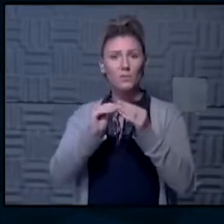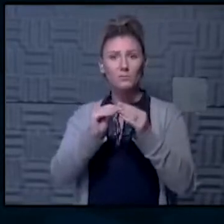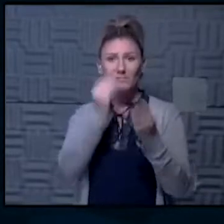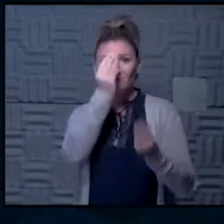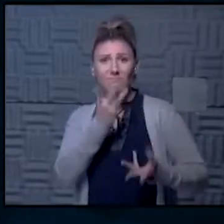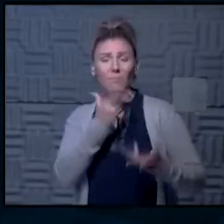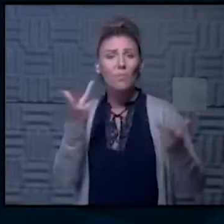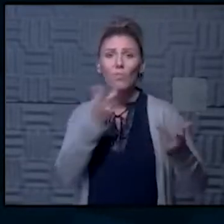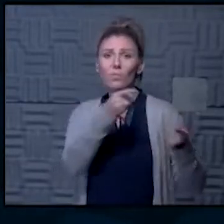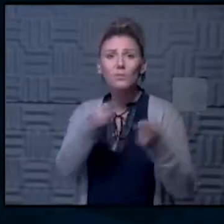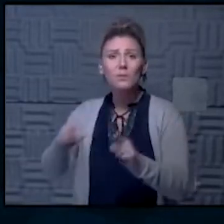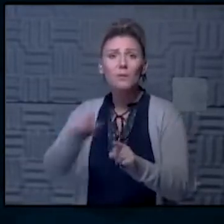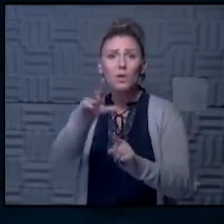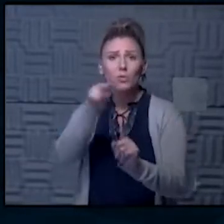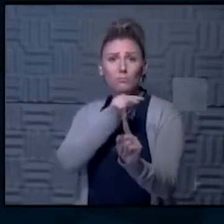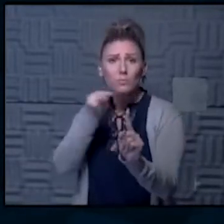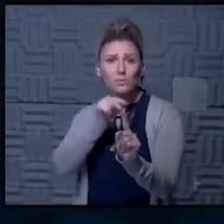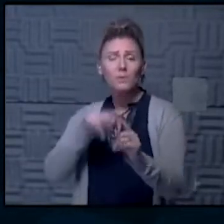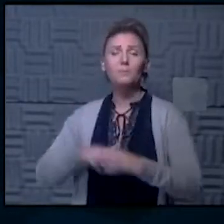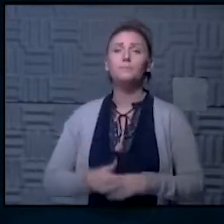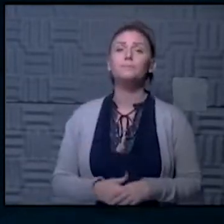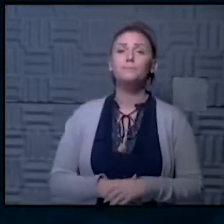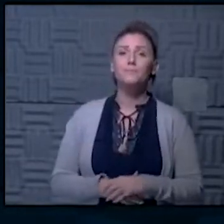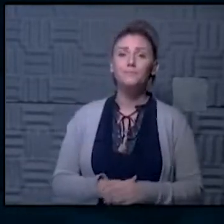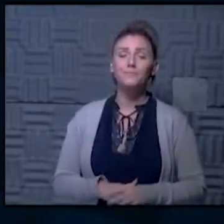what things are like from your perspective.